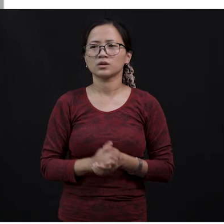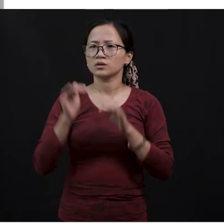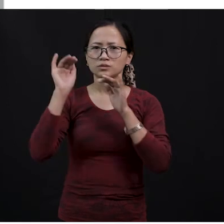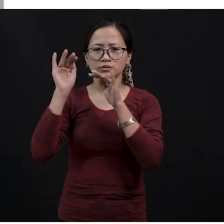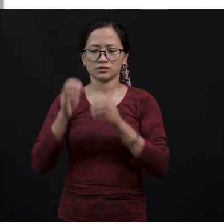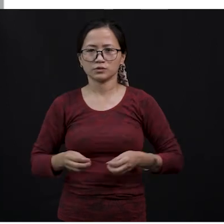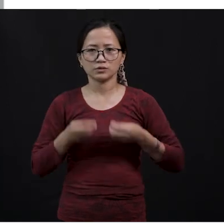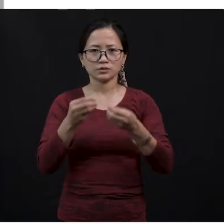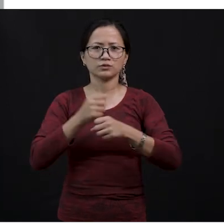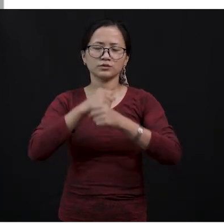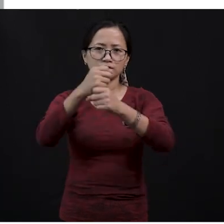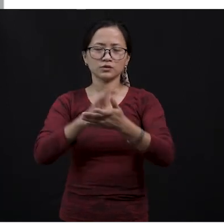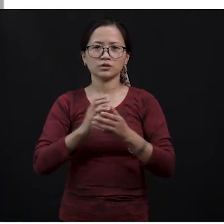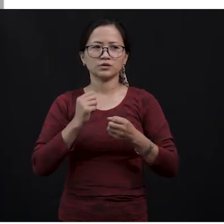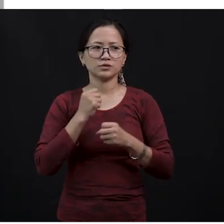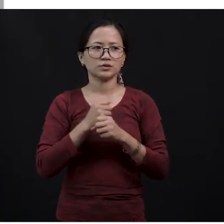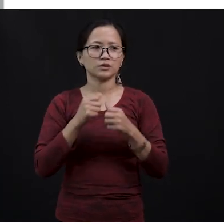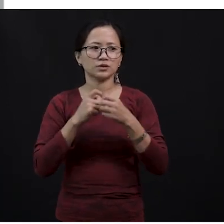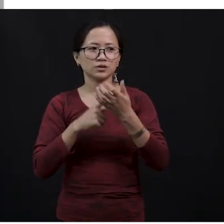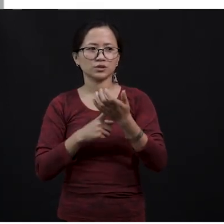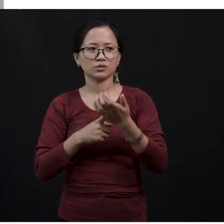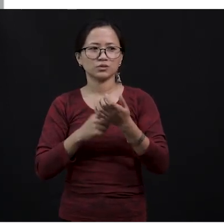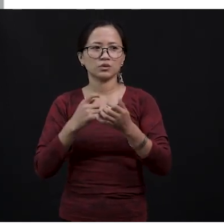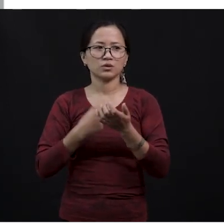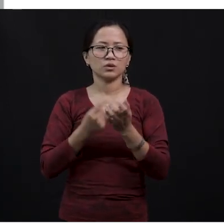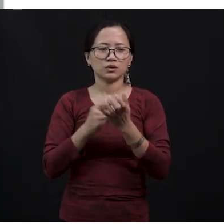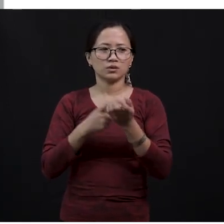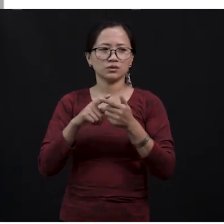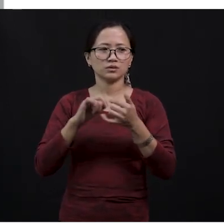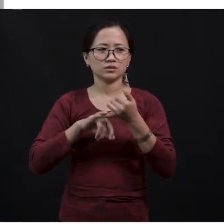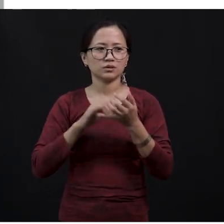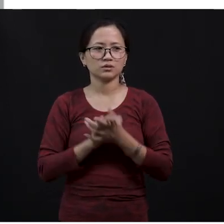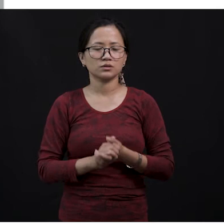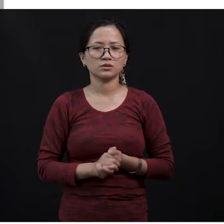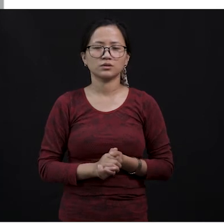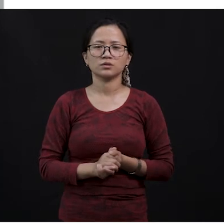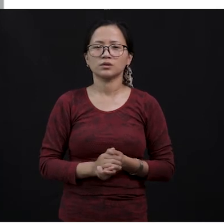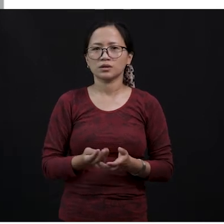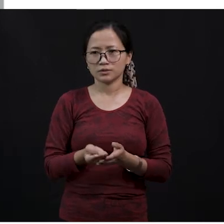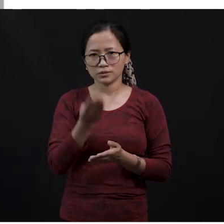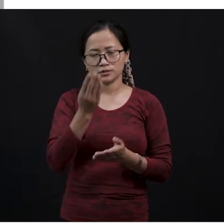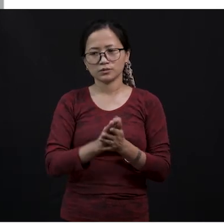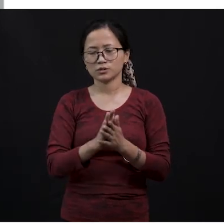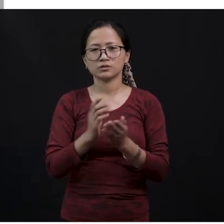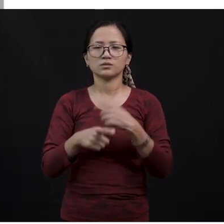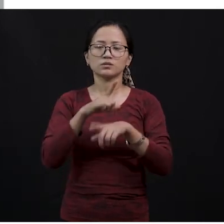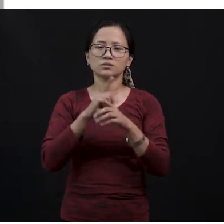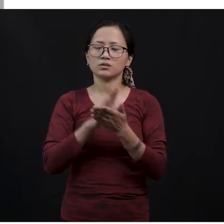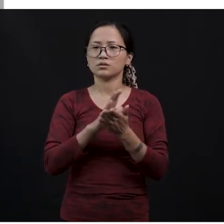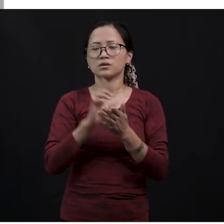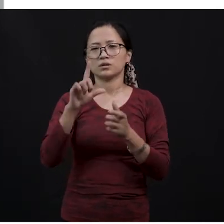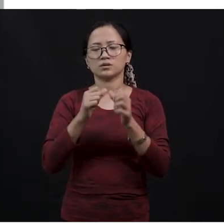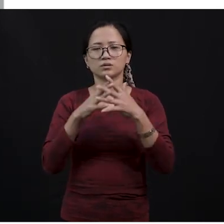supporting and gifting Jagirs to the clergy, and he started imposing Islamic laws in the